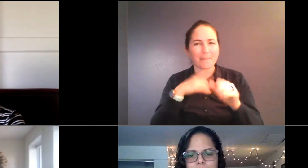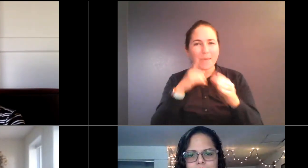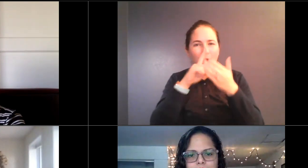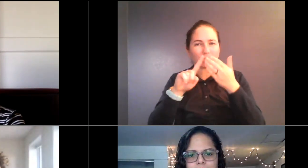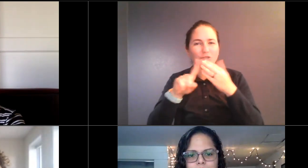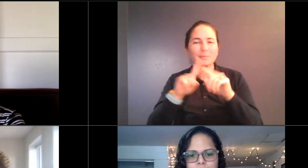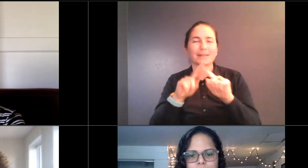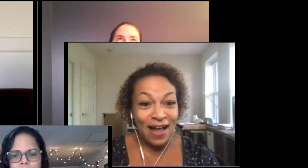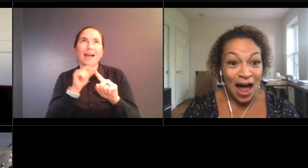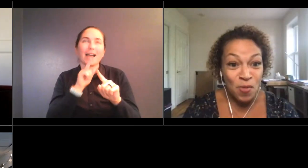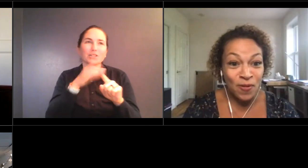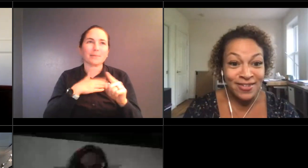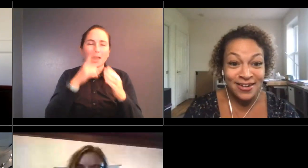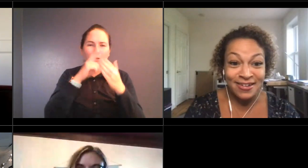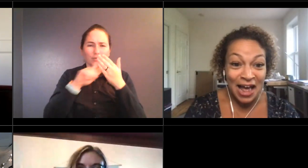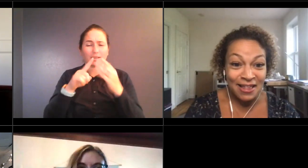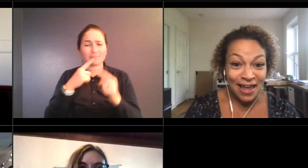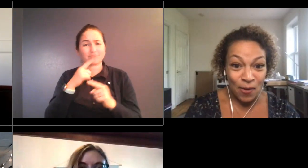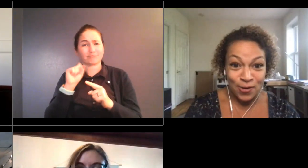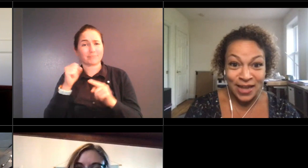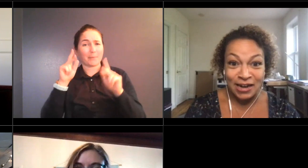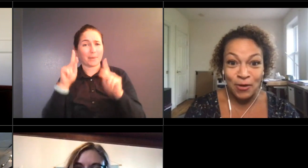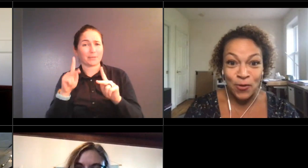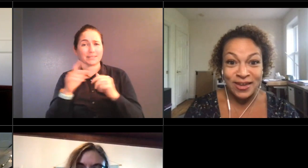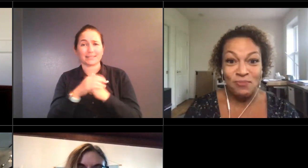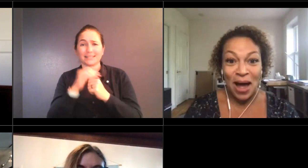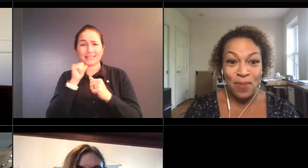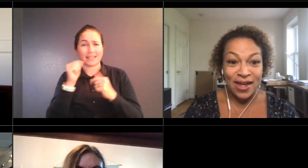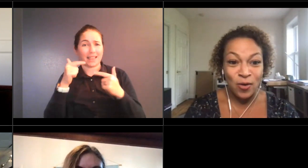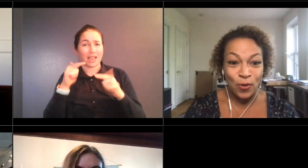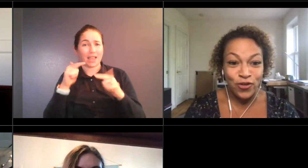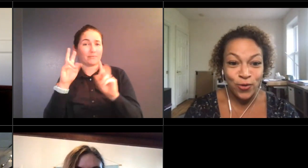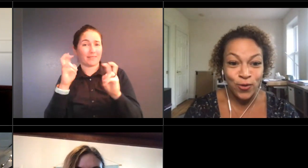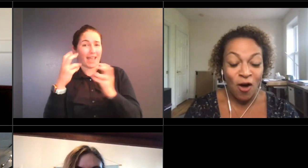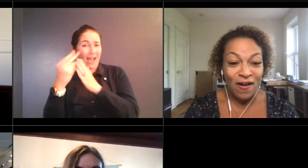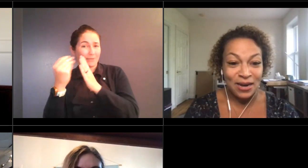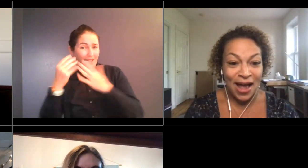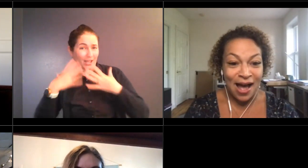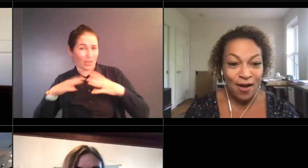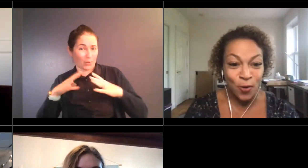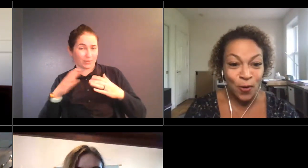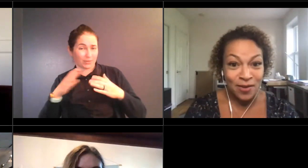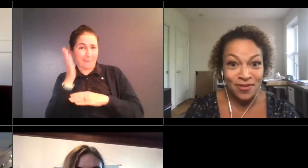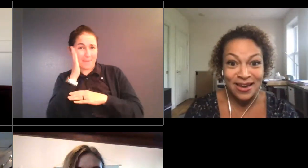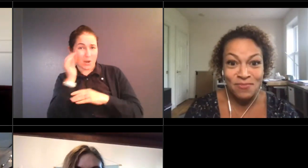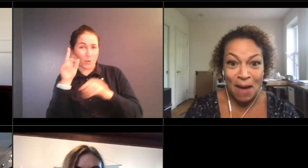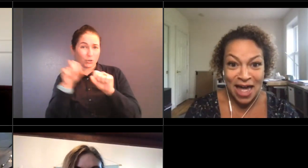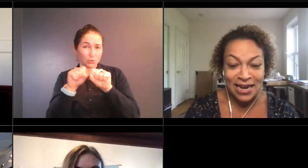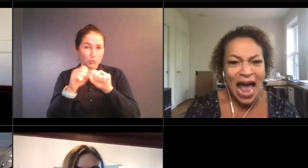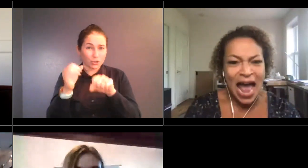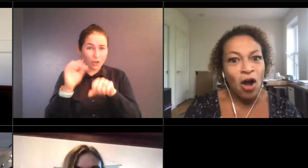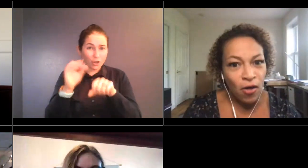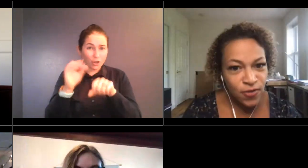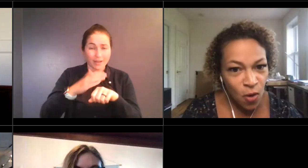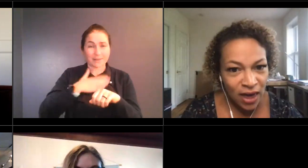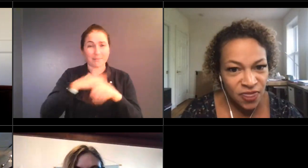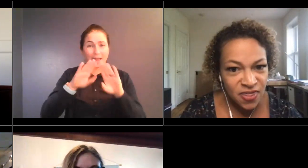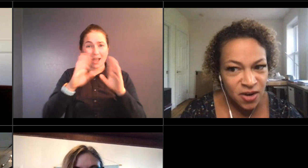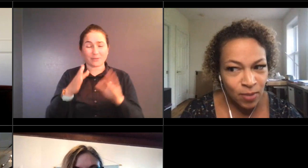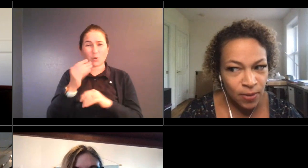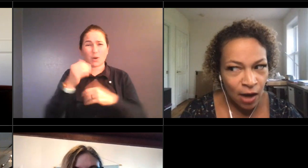was like, yes, I'm a person that does not allow outside clothes in my bed or shoes on in my house or animals in my bed. And